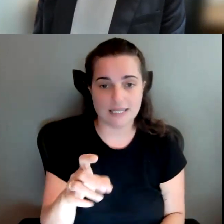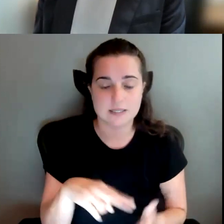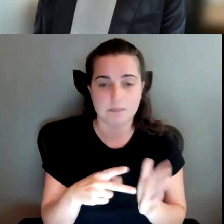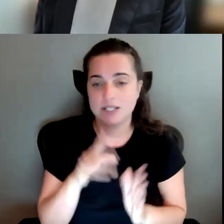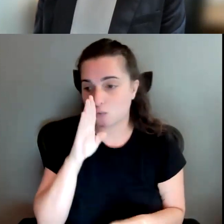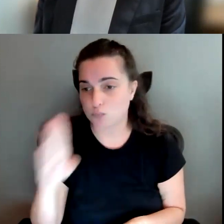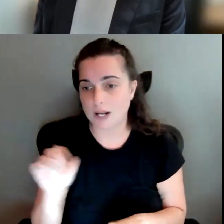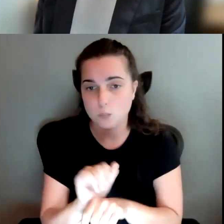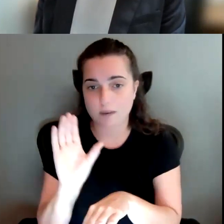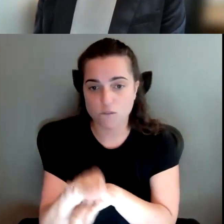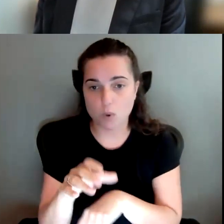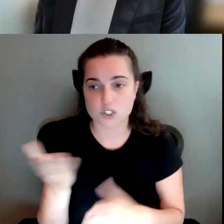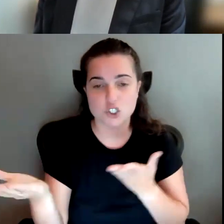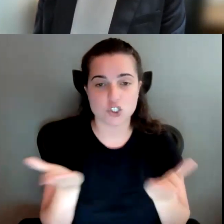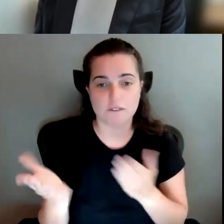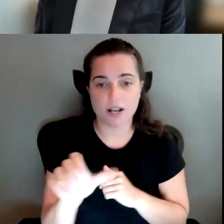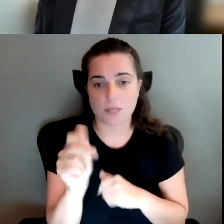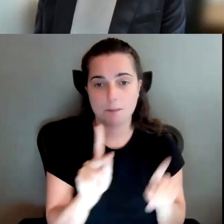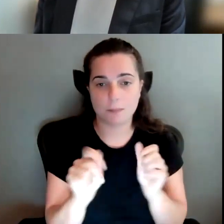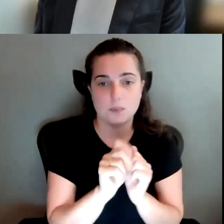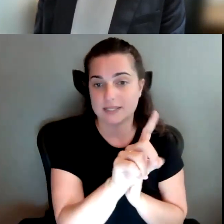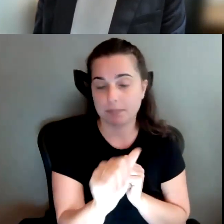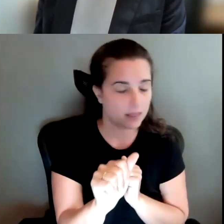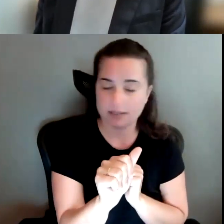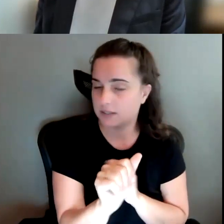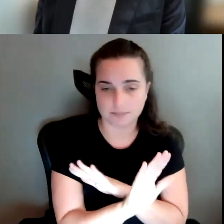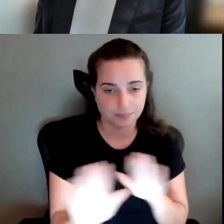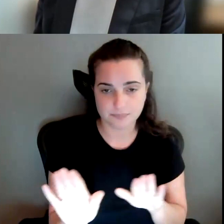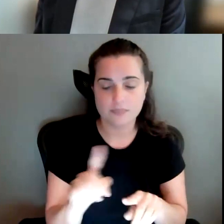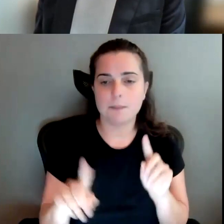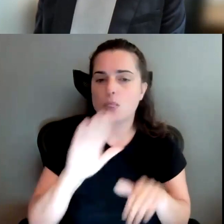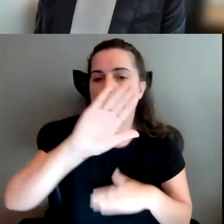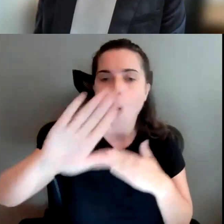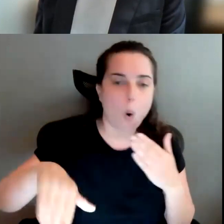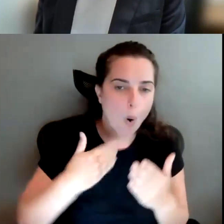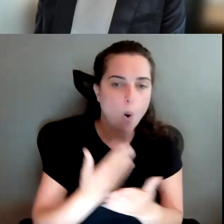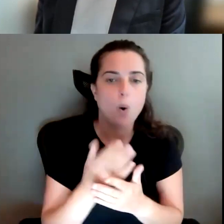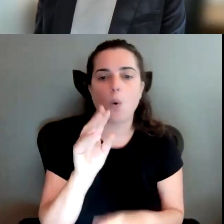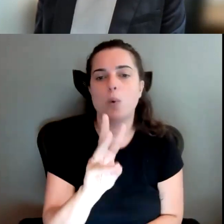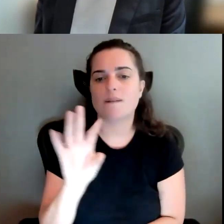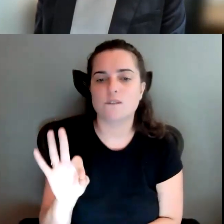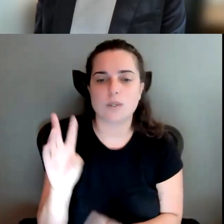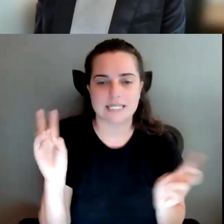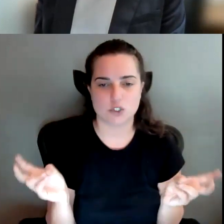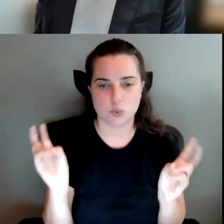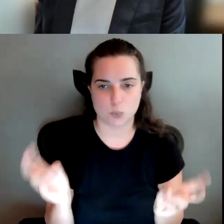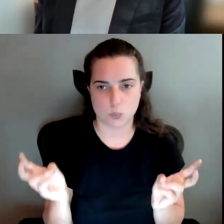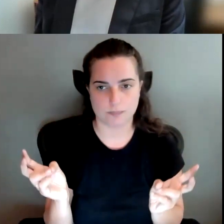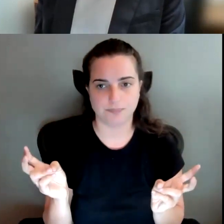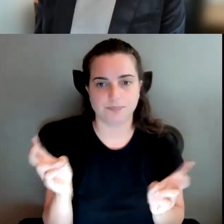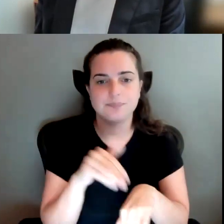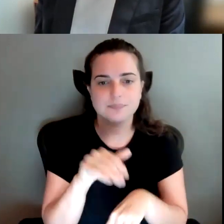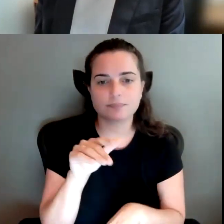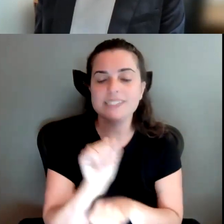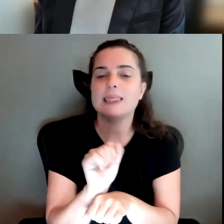direct workforce serving others with disabilities, but just the whole workforce issue as a labor market